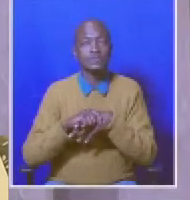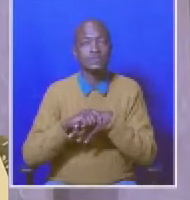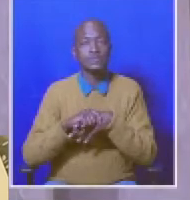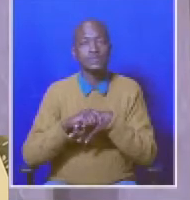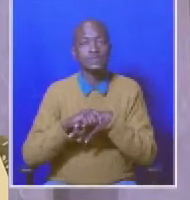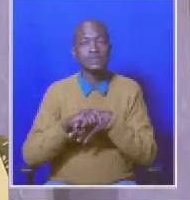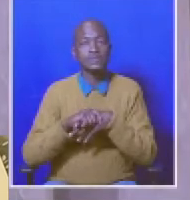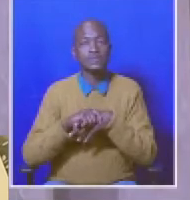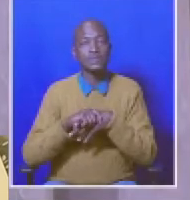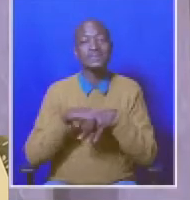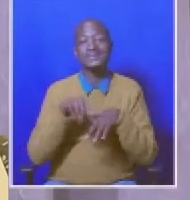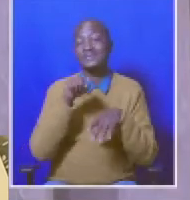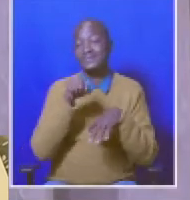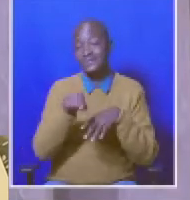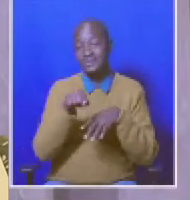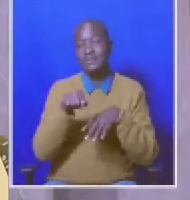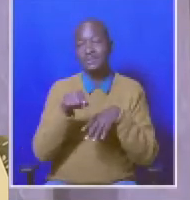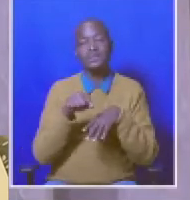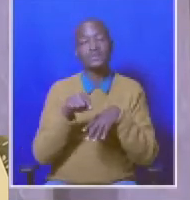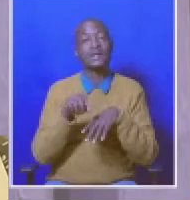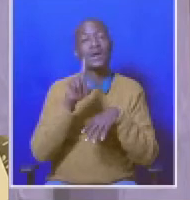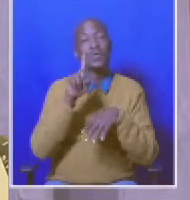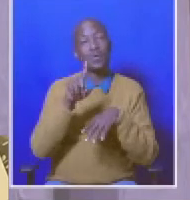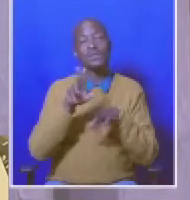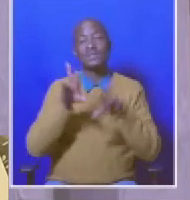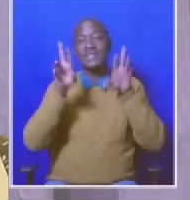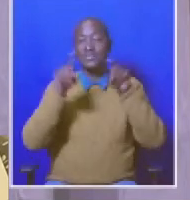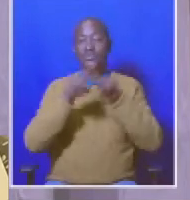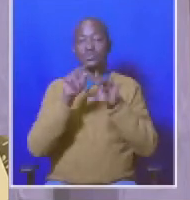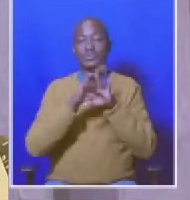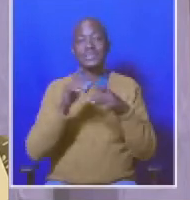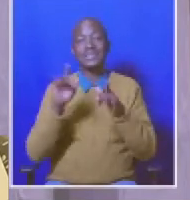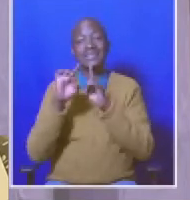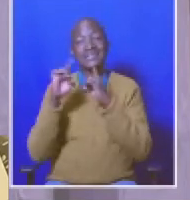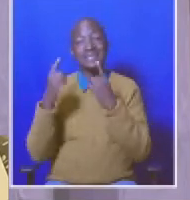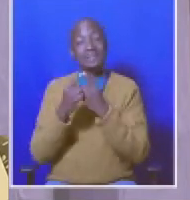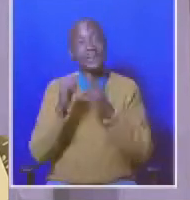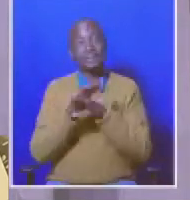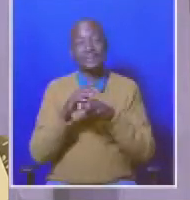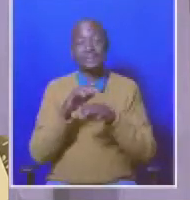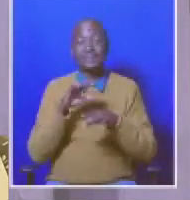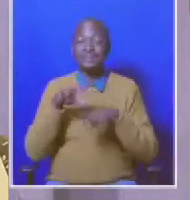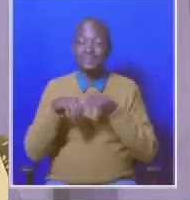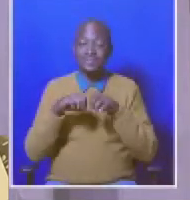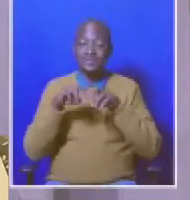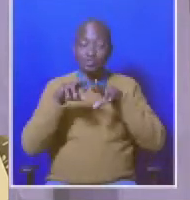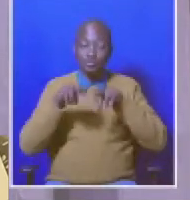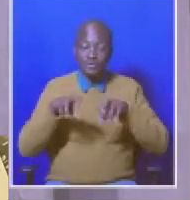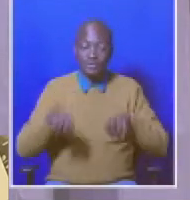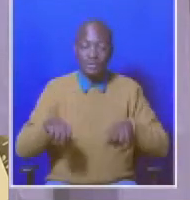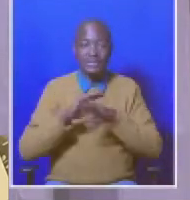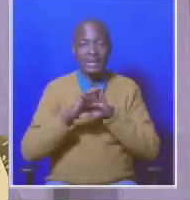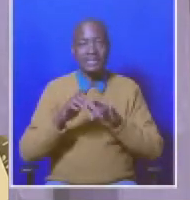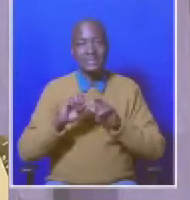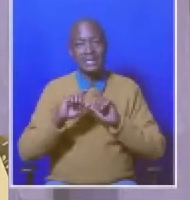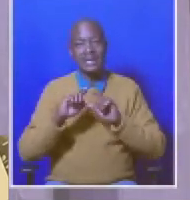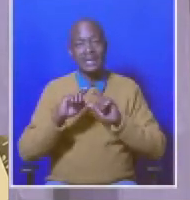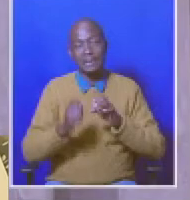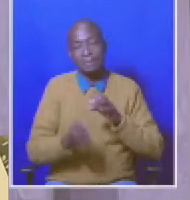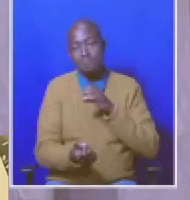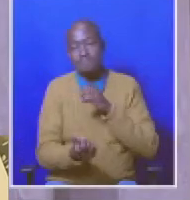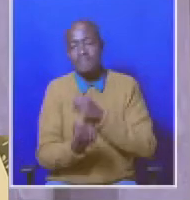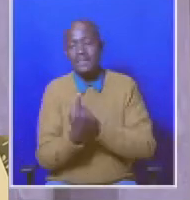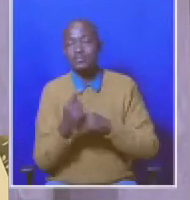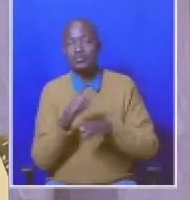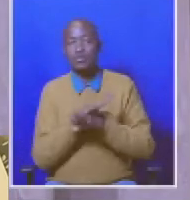This is one amongst many matters that the department has taken steps to investigate after the emergence of fraud and